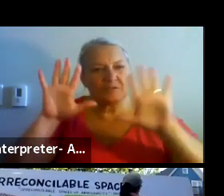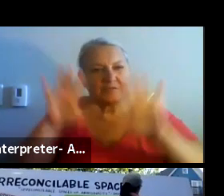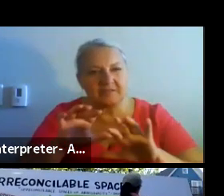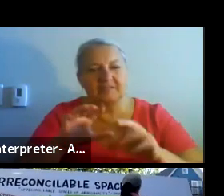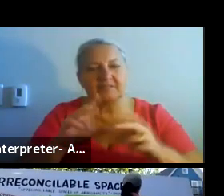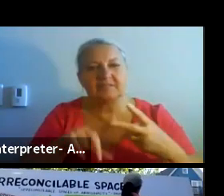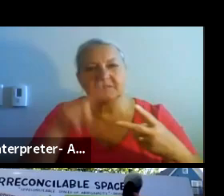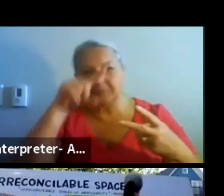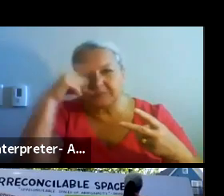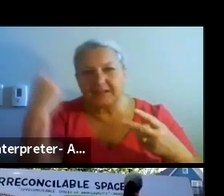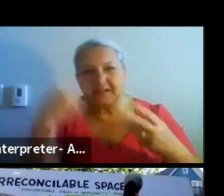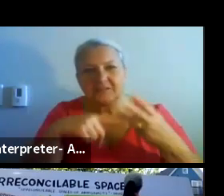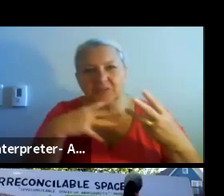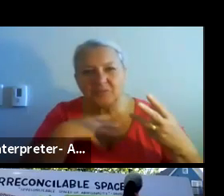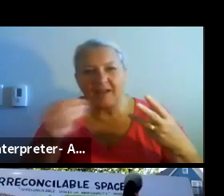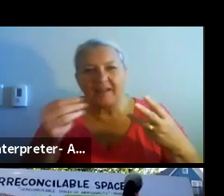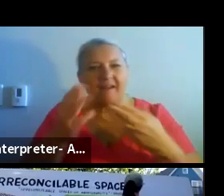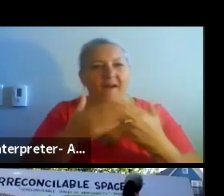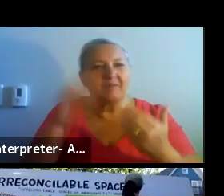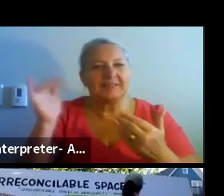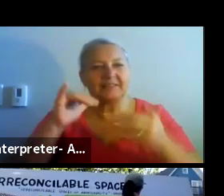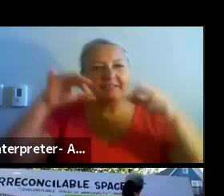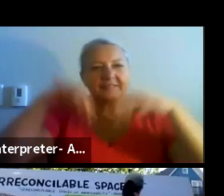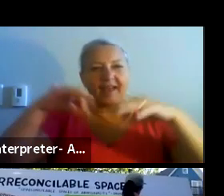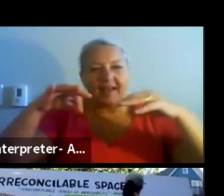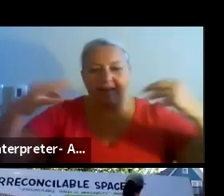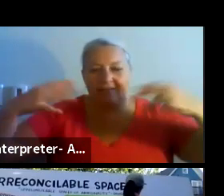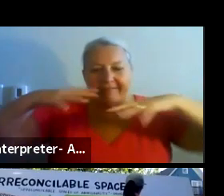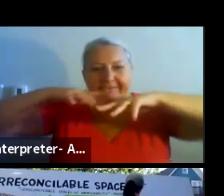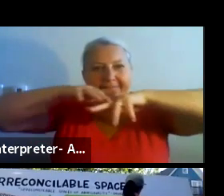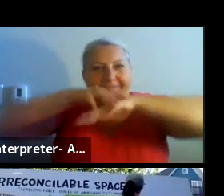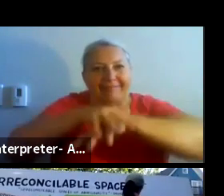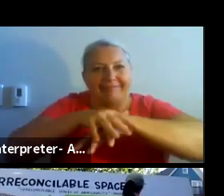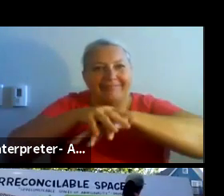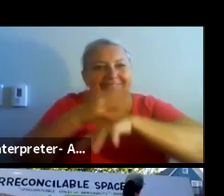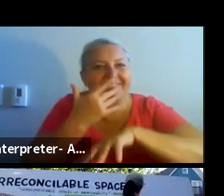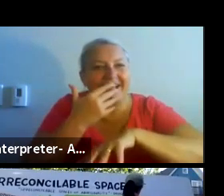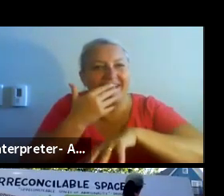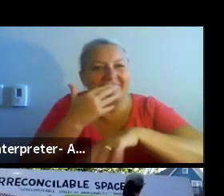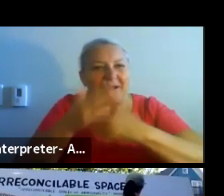in a tie-dye-ish, stripey tie-dye-ish